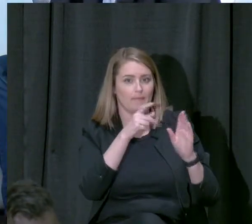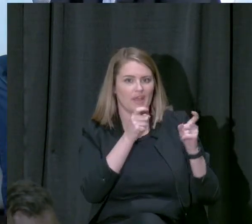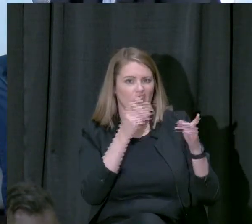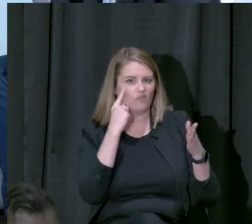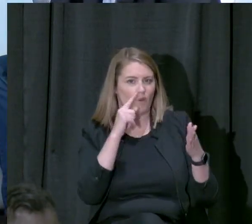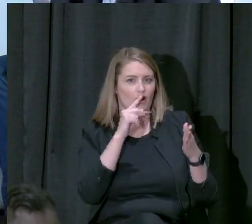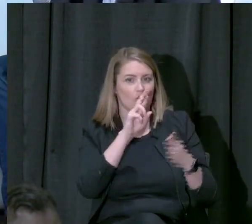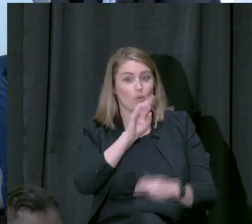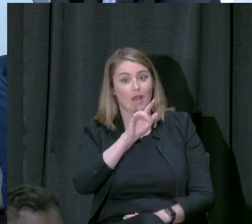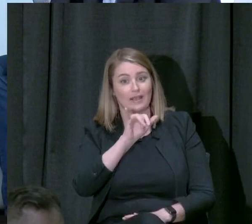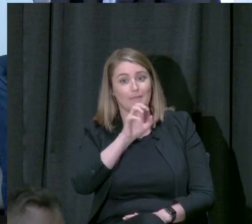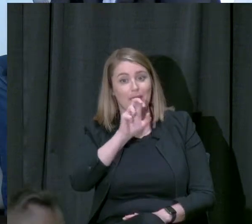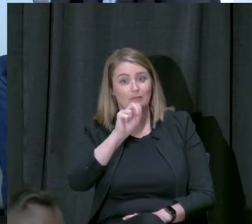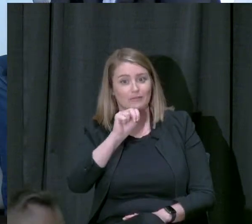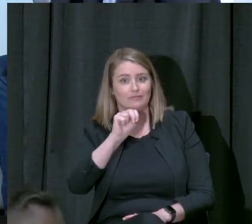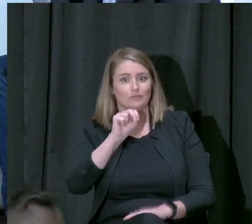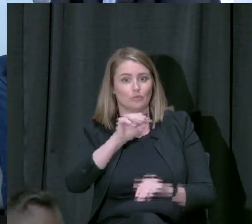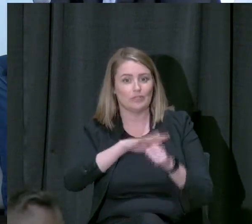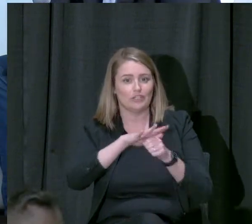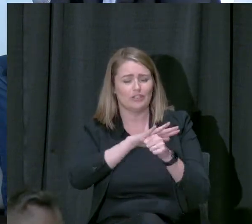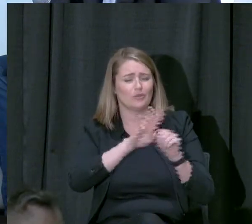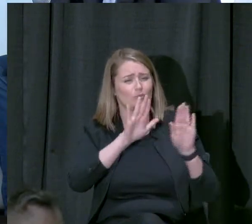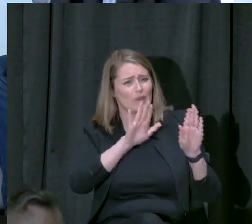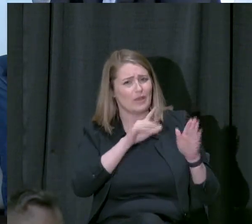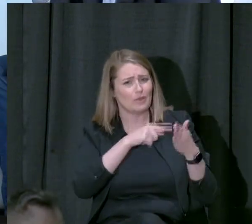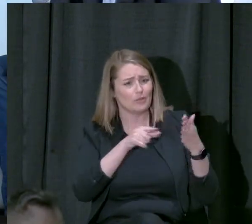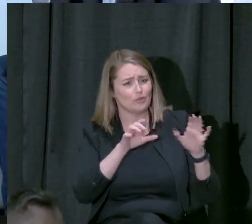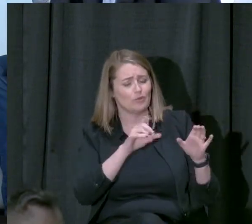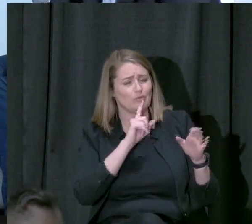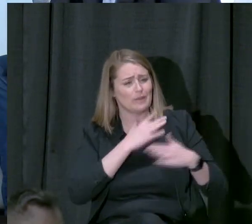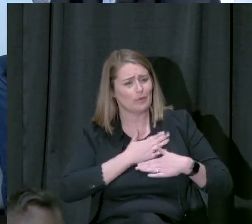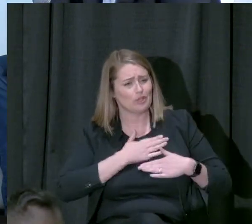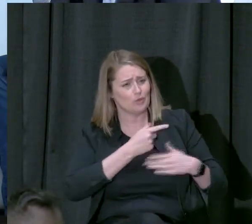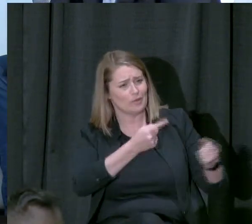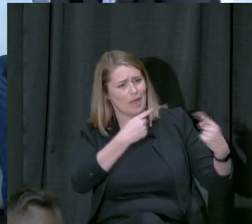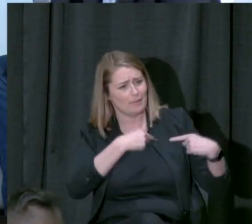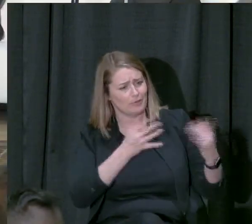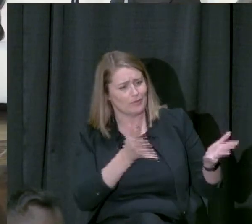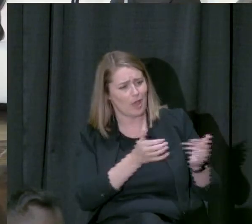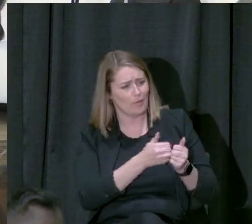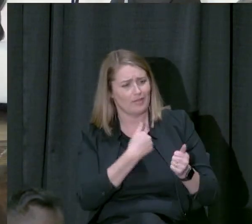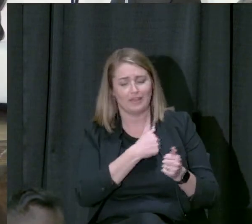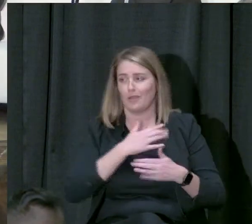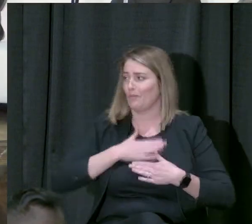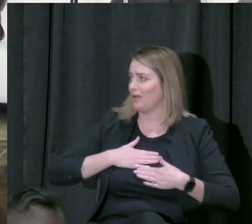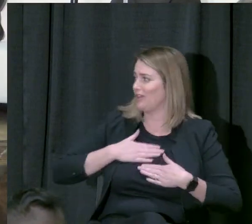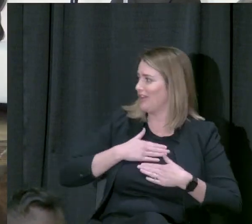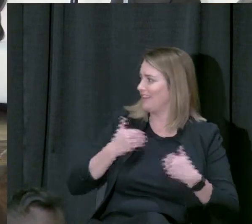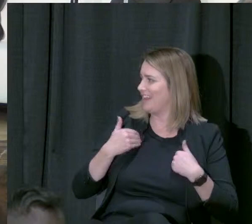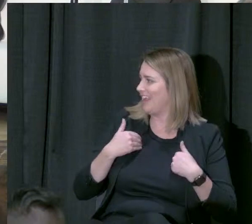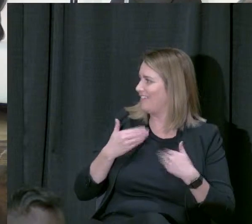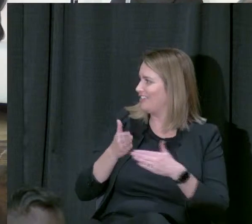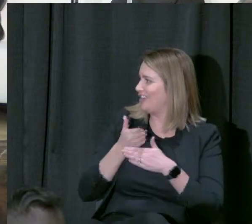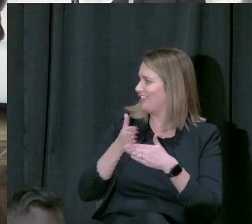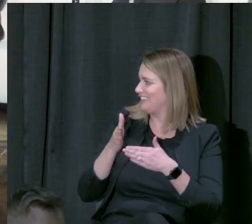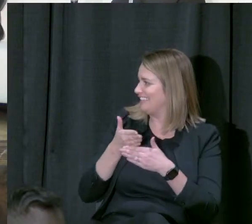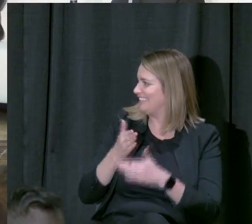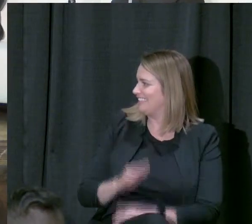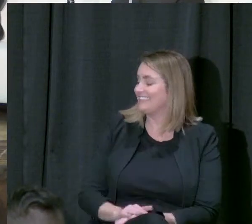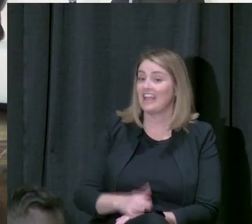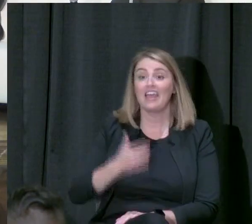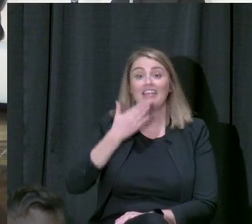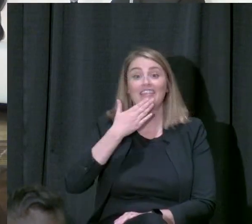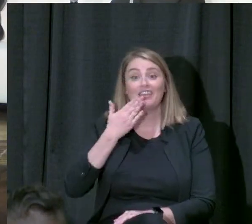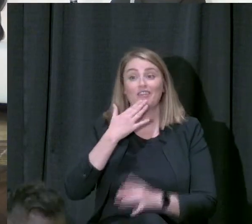Gentlemen, it's a great thing what you're doing, and I really appreciate you coming by today to talk to us. Thanks. We appreciate Thanks for sharing having us. us. Thank you